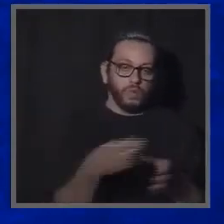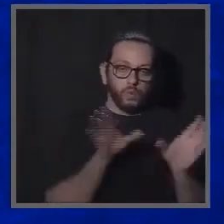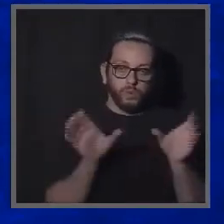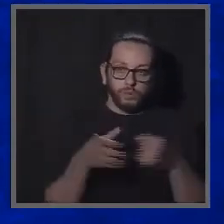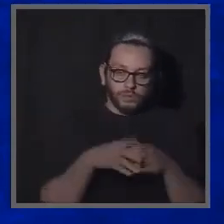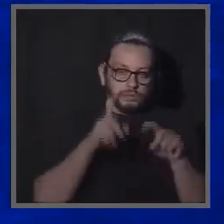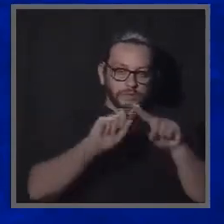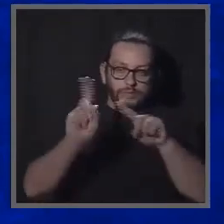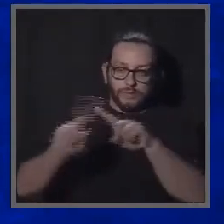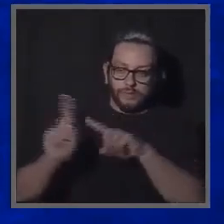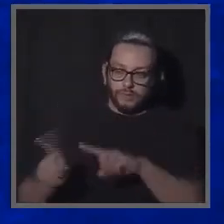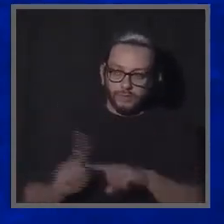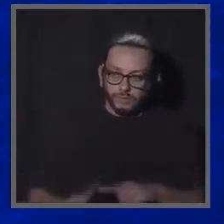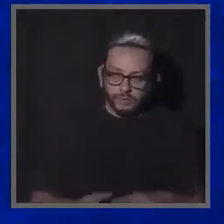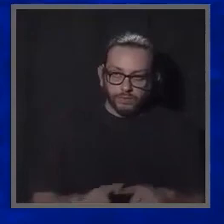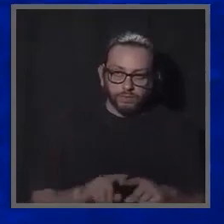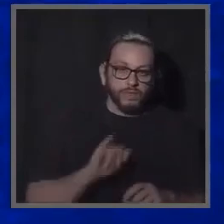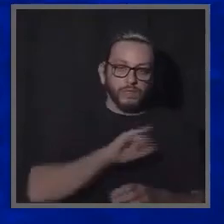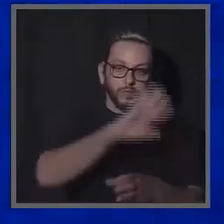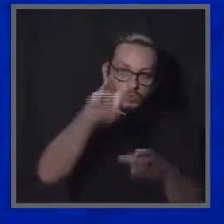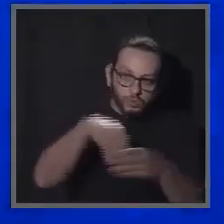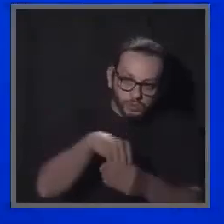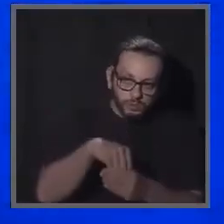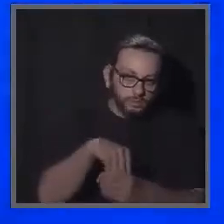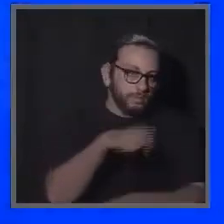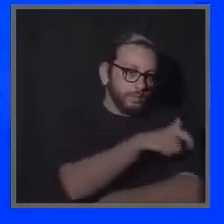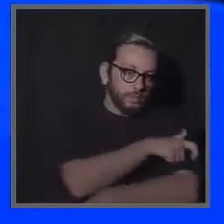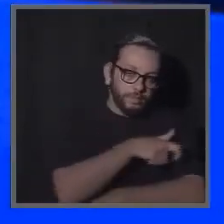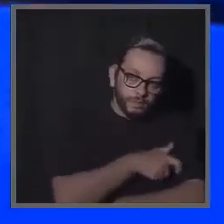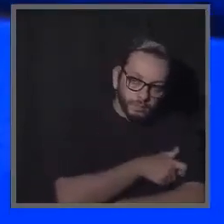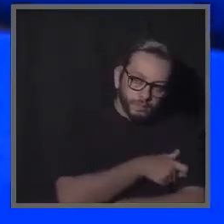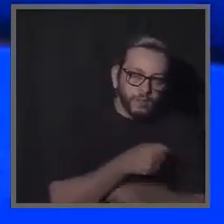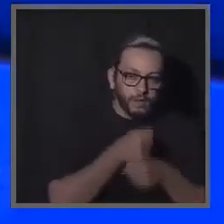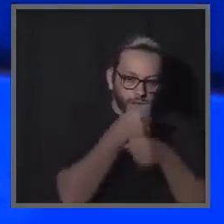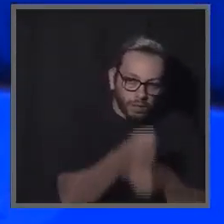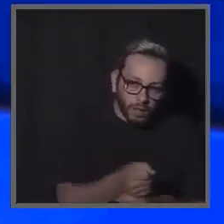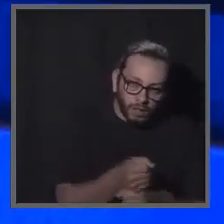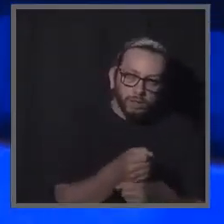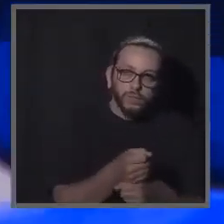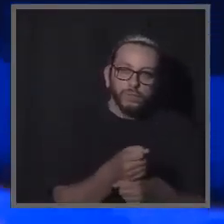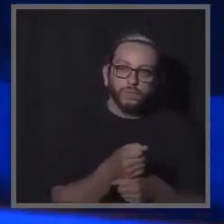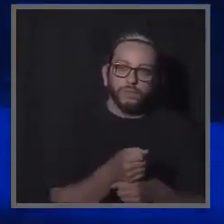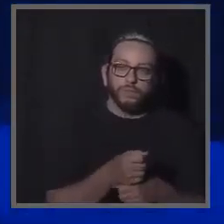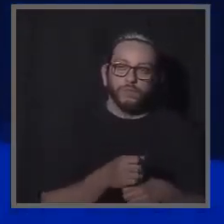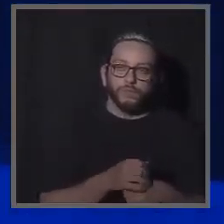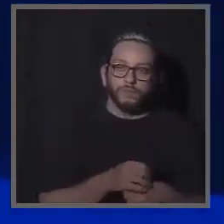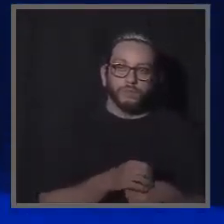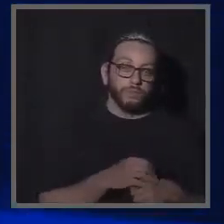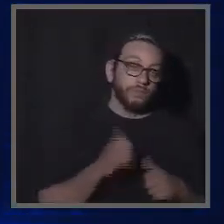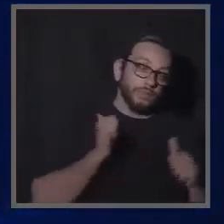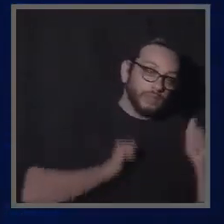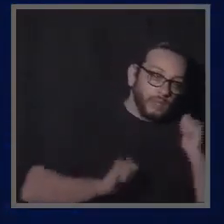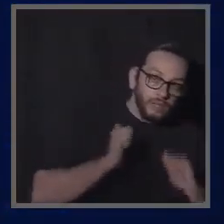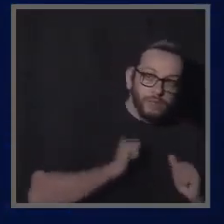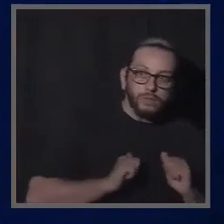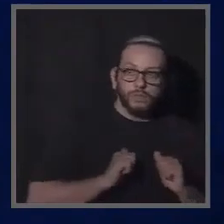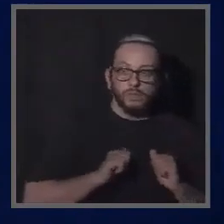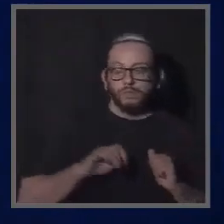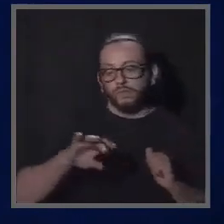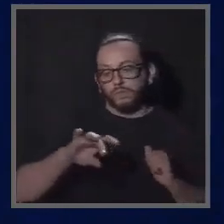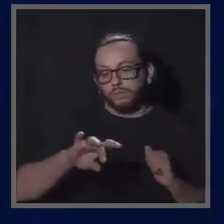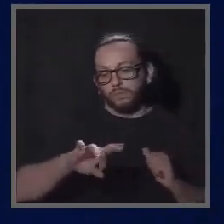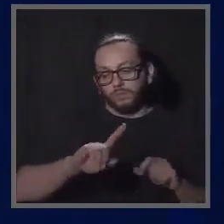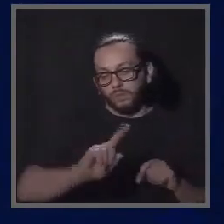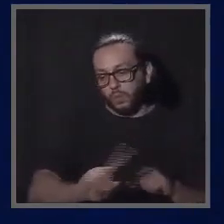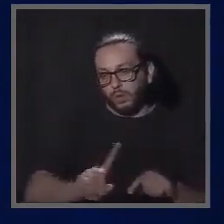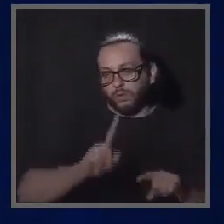includes representatives from the municipalities, from the theater, local theater and local